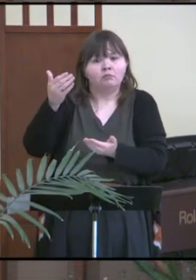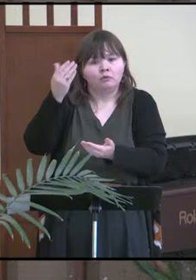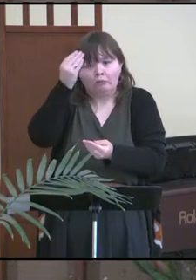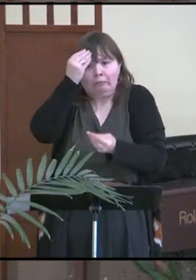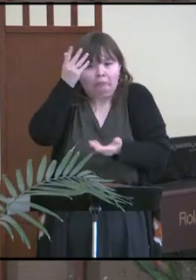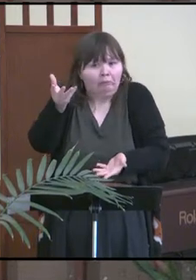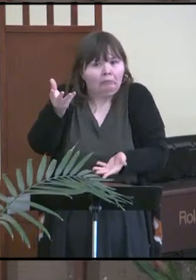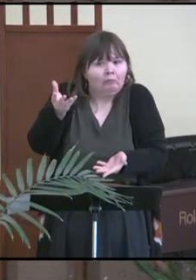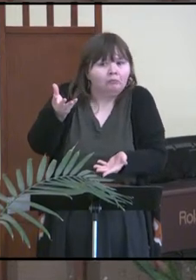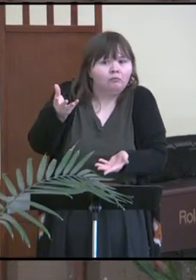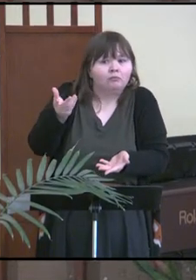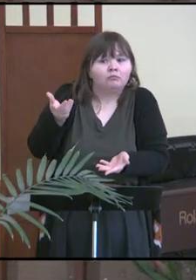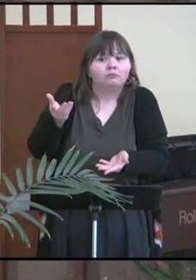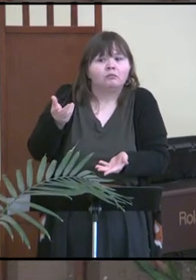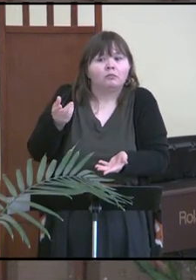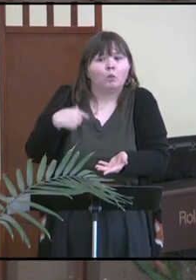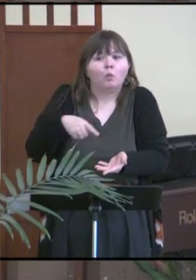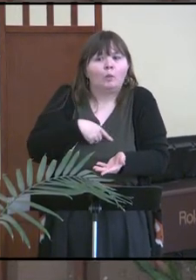the screen,